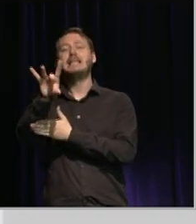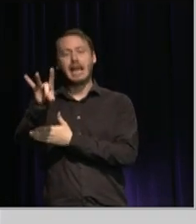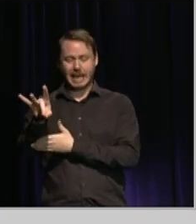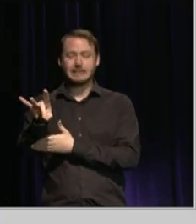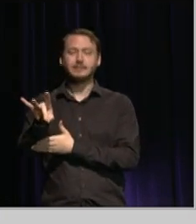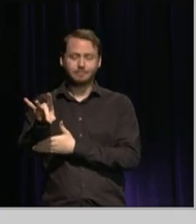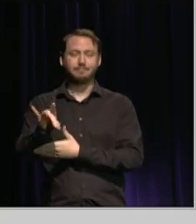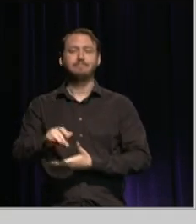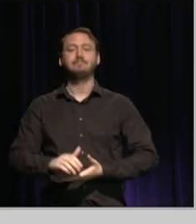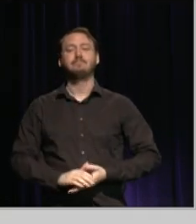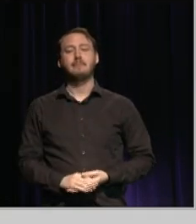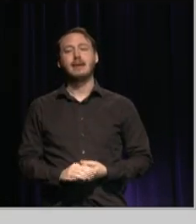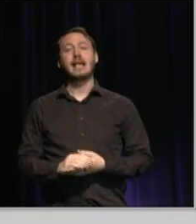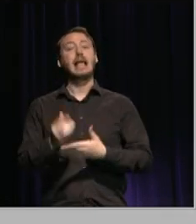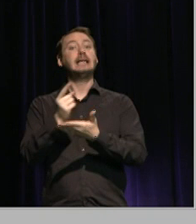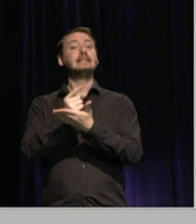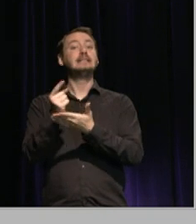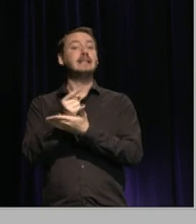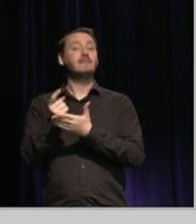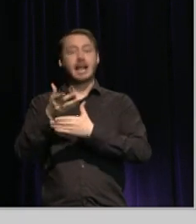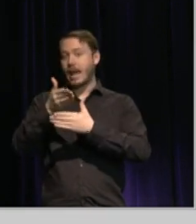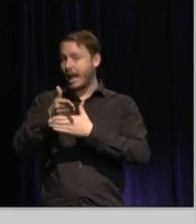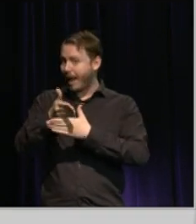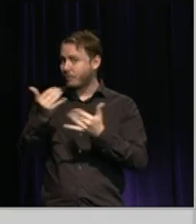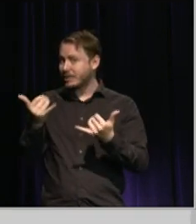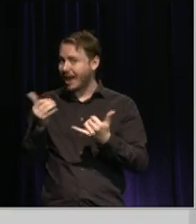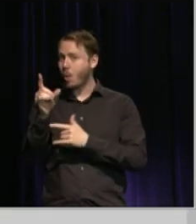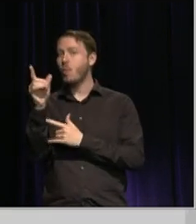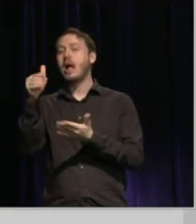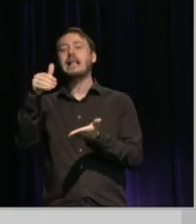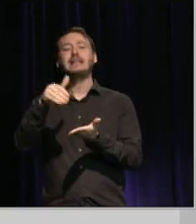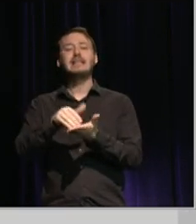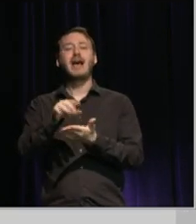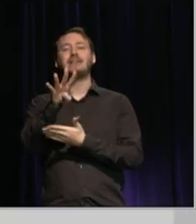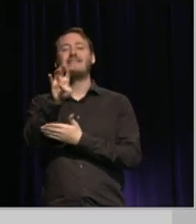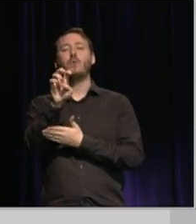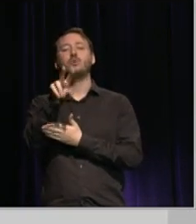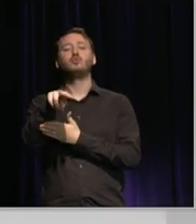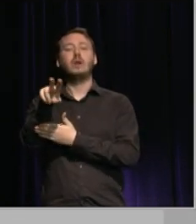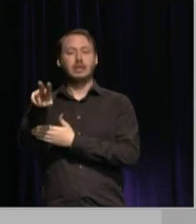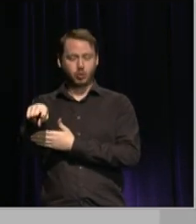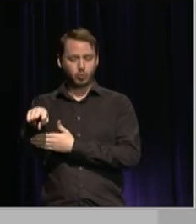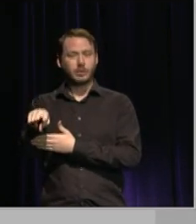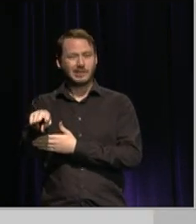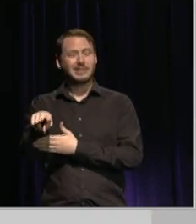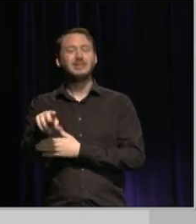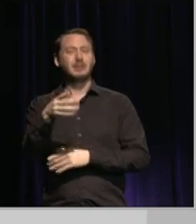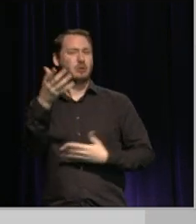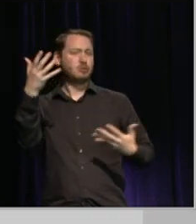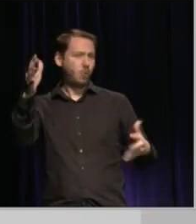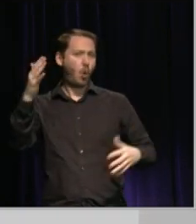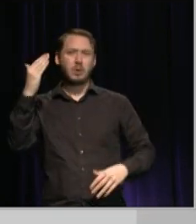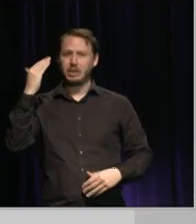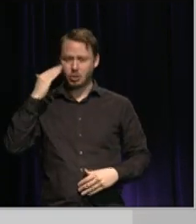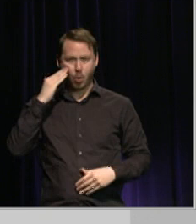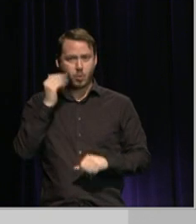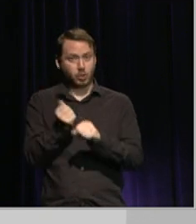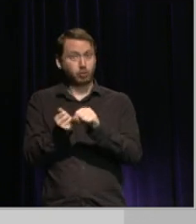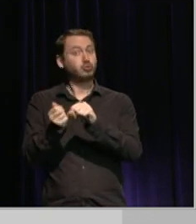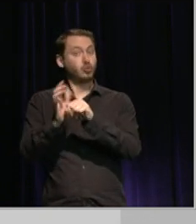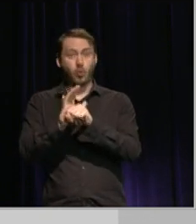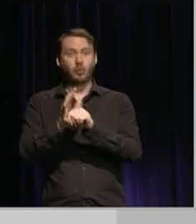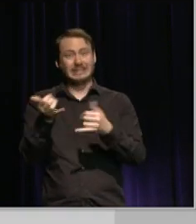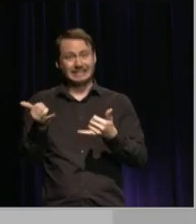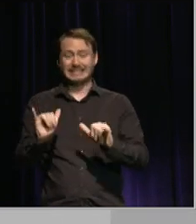169,688. Our new 7-day rolling average is now 1,422. As you know, COVID is still